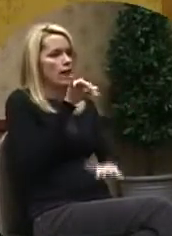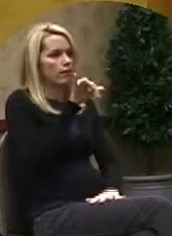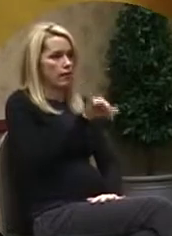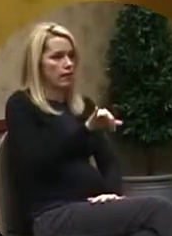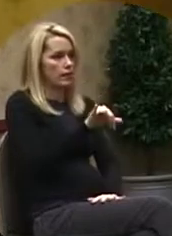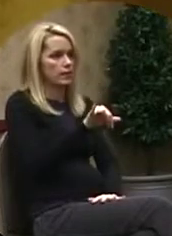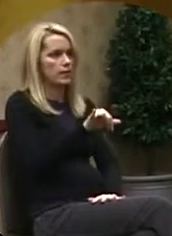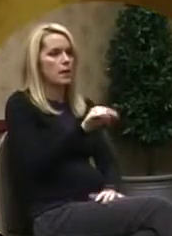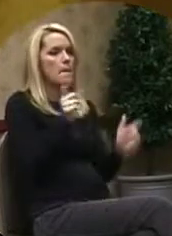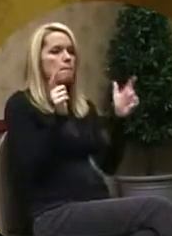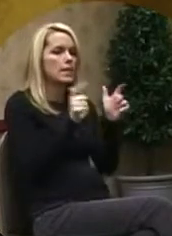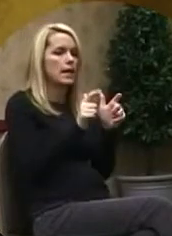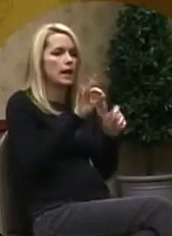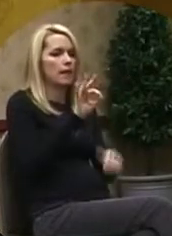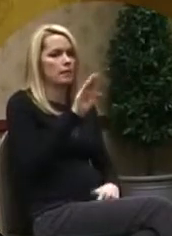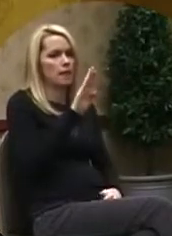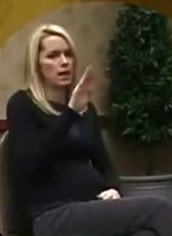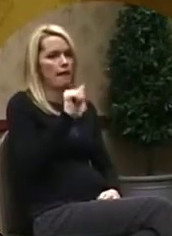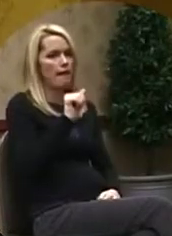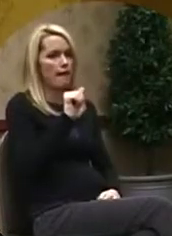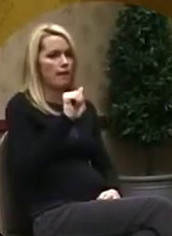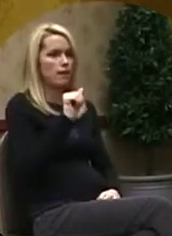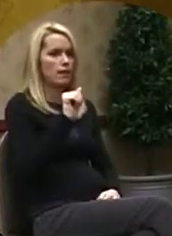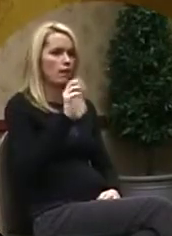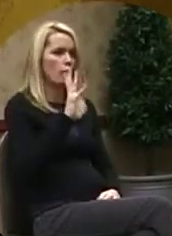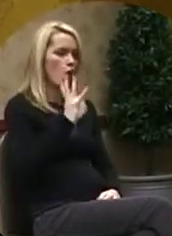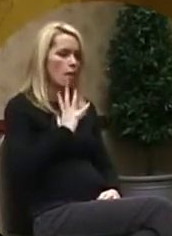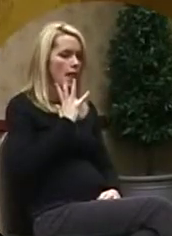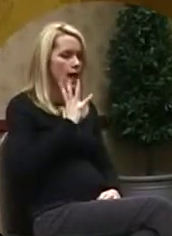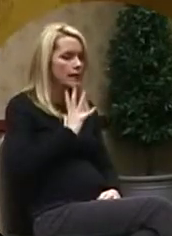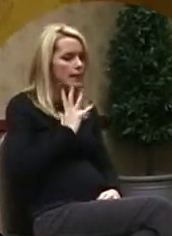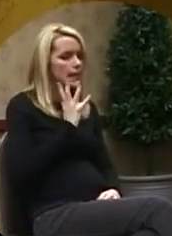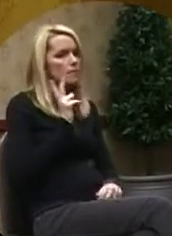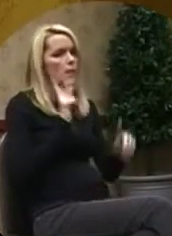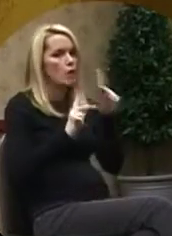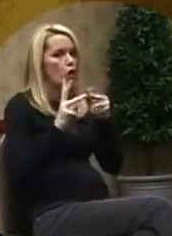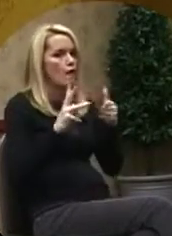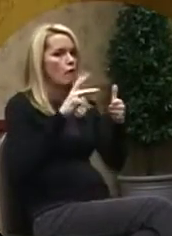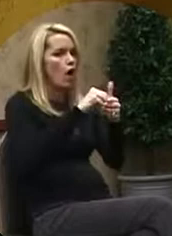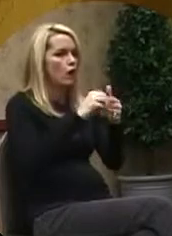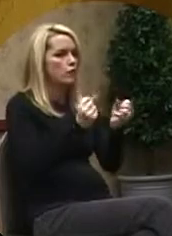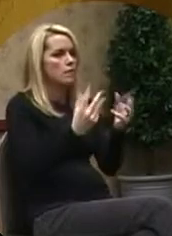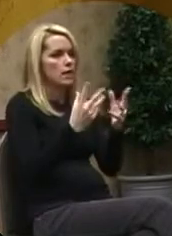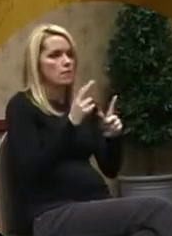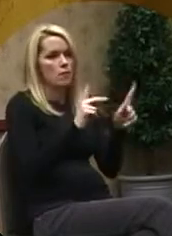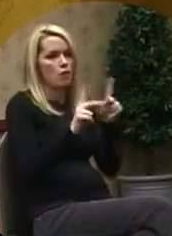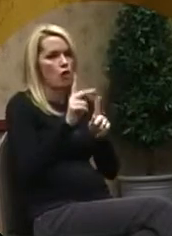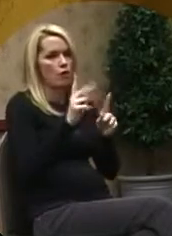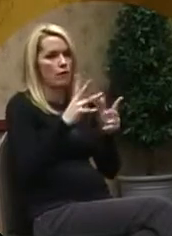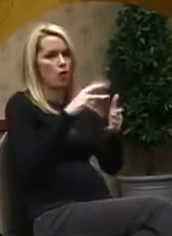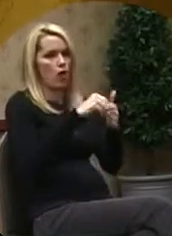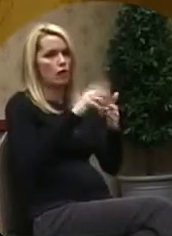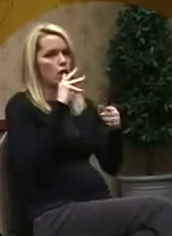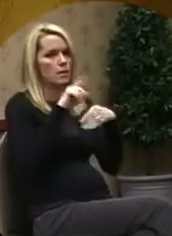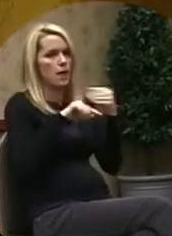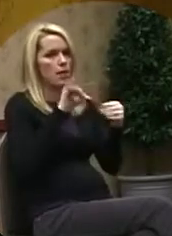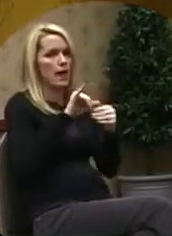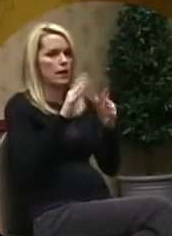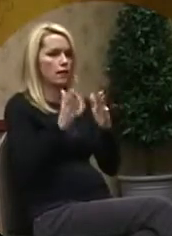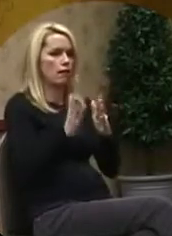done a MiniFDA. We've sort of formalized it in that there's multiple people talking about it. We can go up to a full